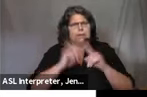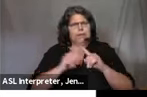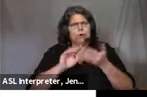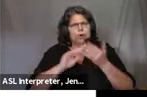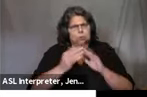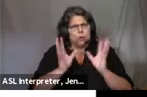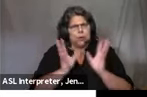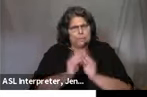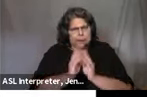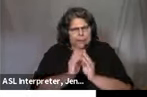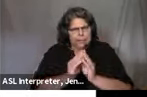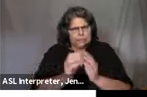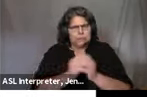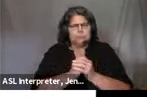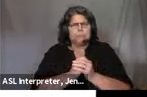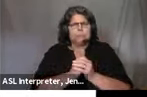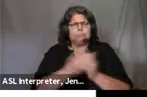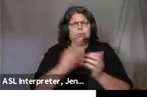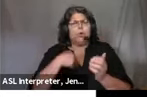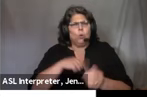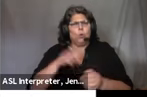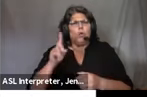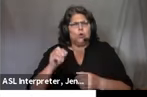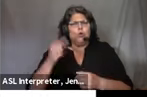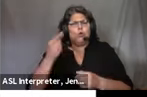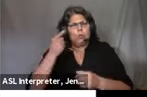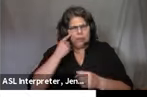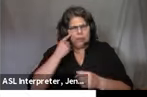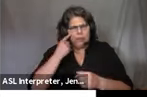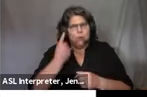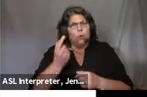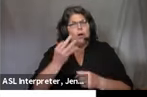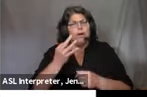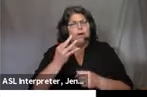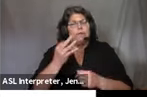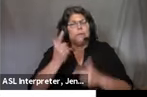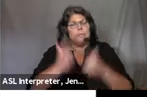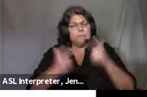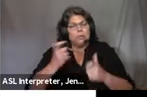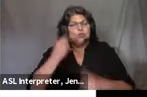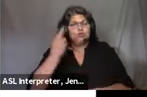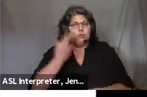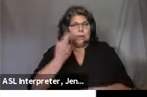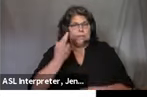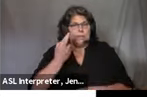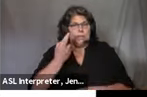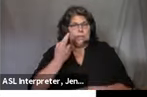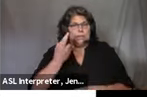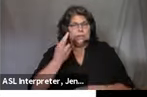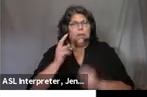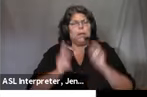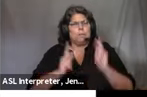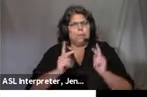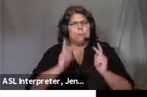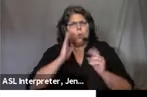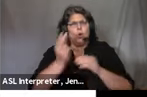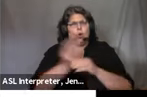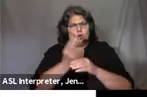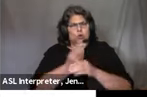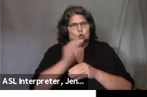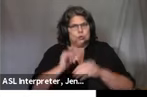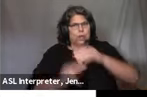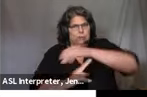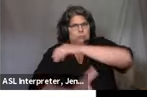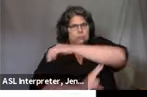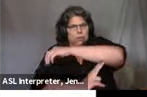We do think that one of the main drivers of people using this project would